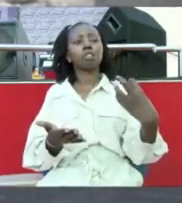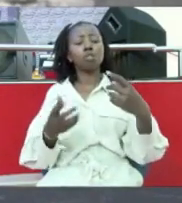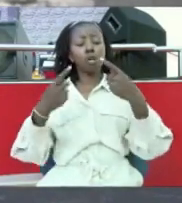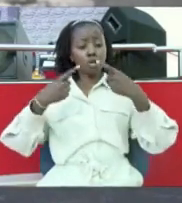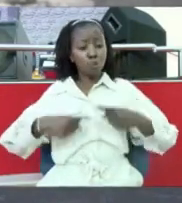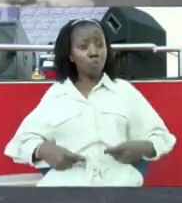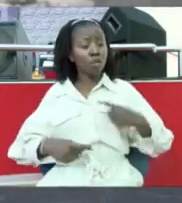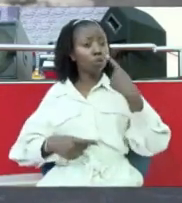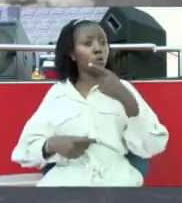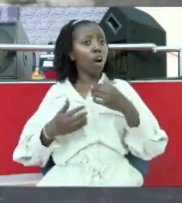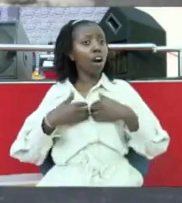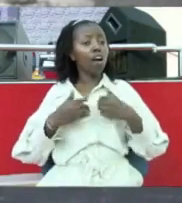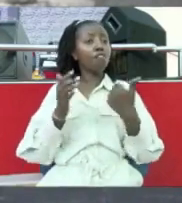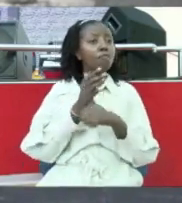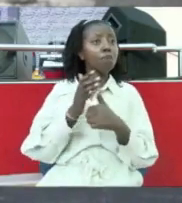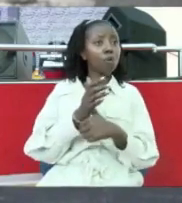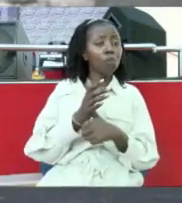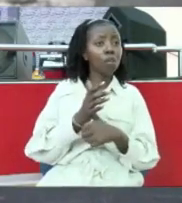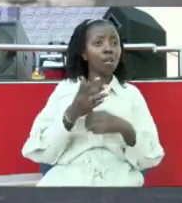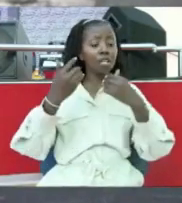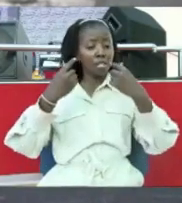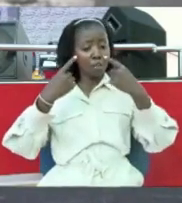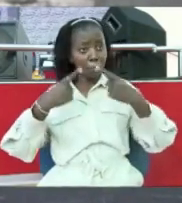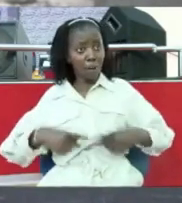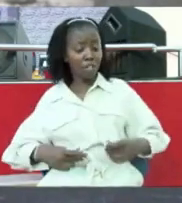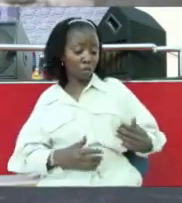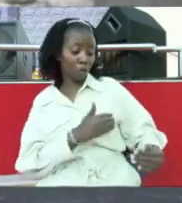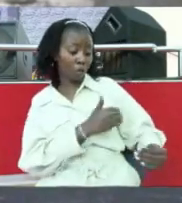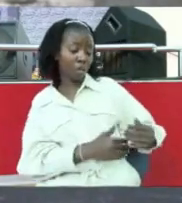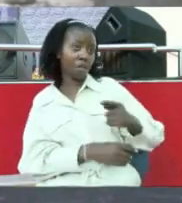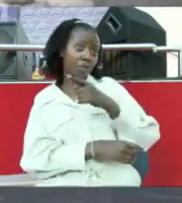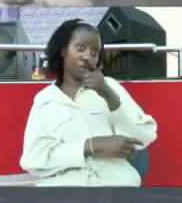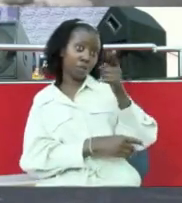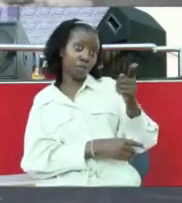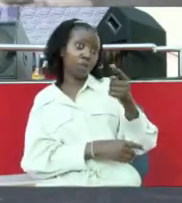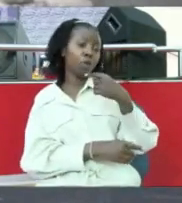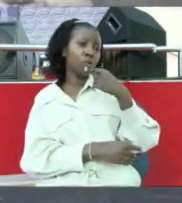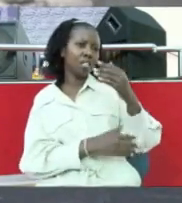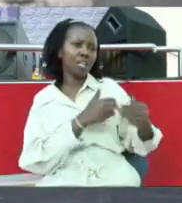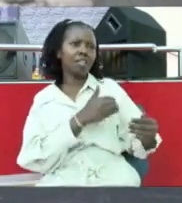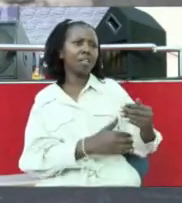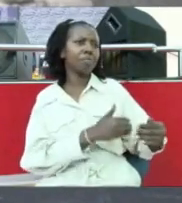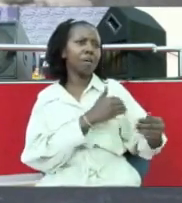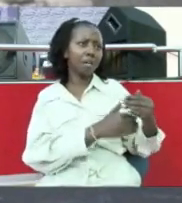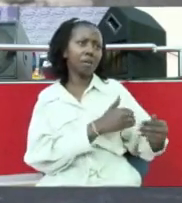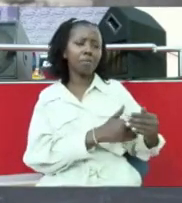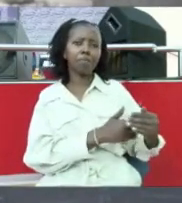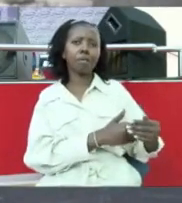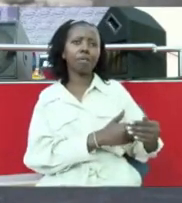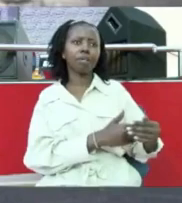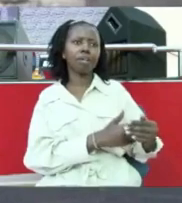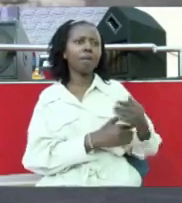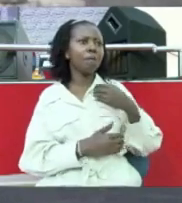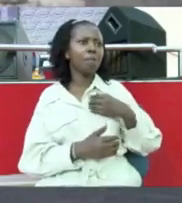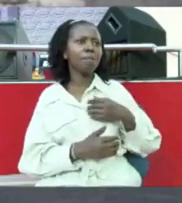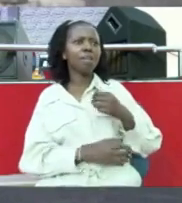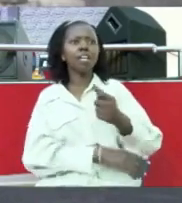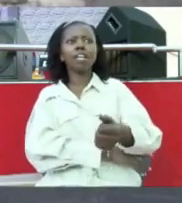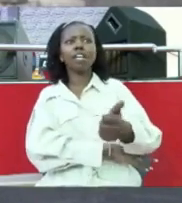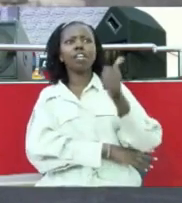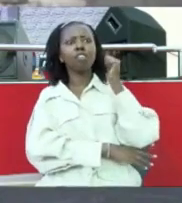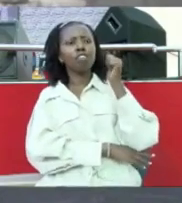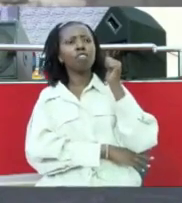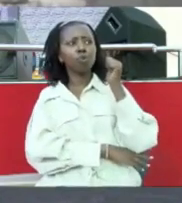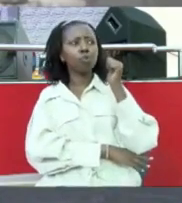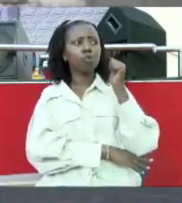problem. Yule ambaye ana shida. Is the person next to you. Ni yule ambaye yuko karibu na wewe. Tell your neighbor, neighbor. Mwambie jirani, jirani. Nikataa. Wewe ni